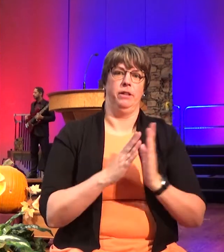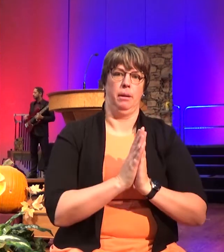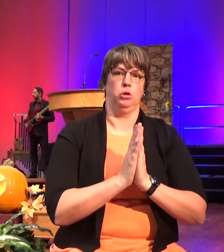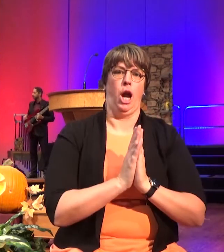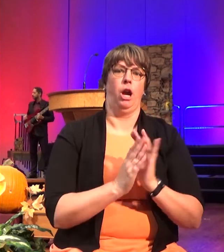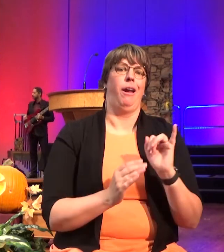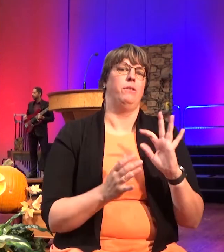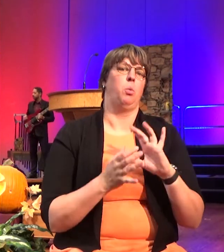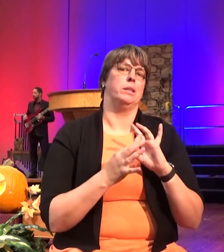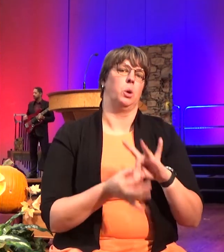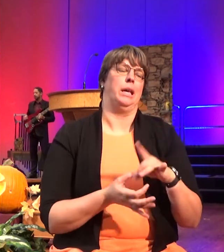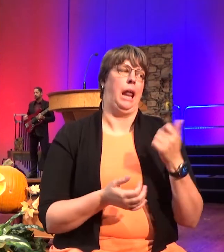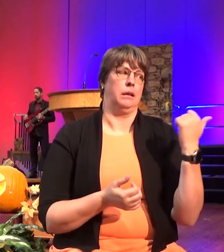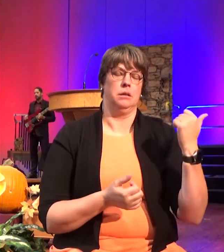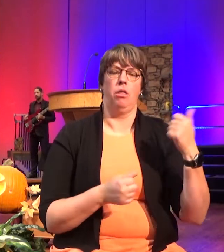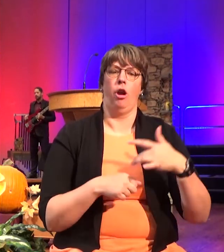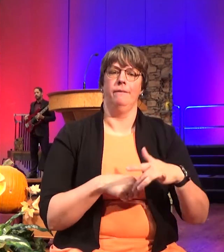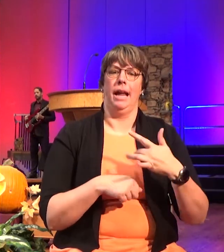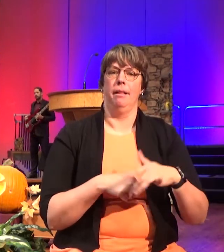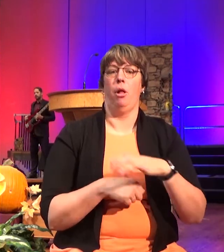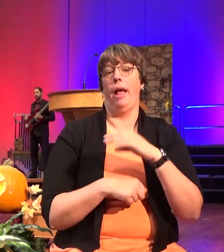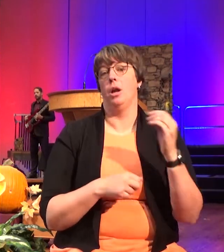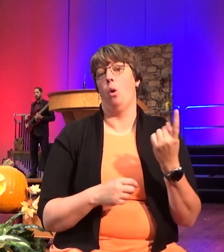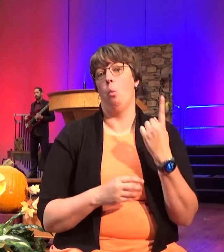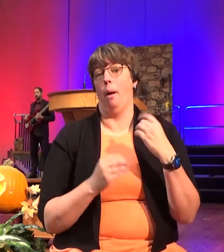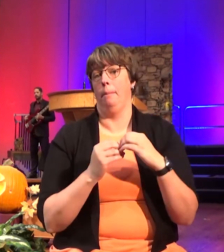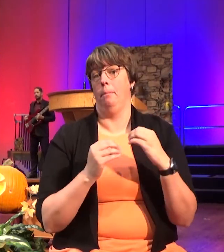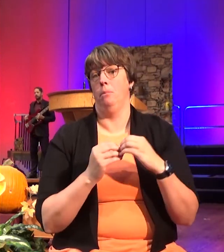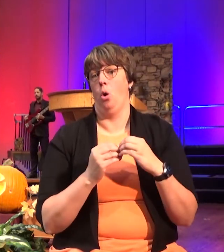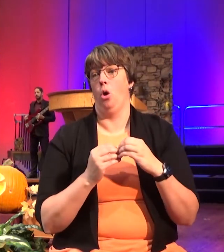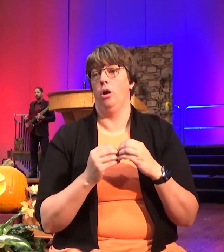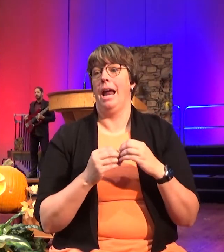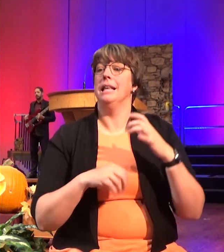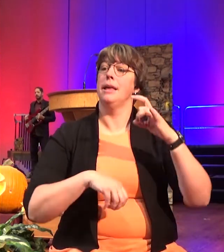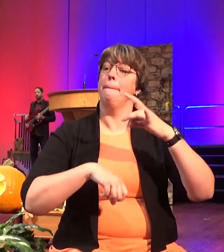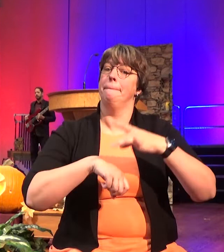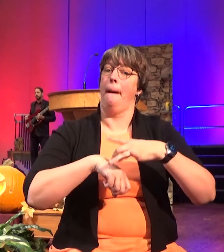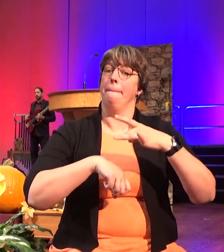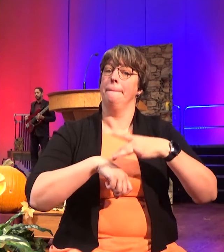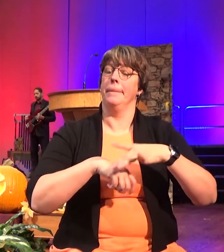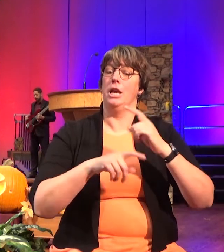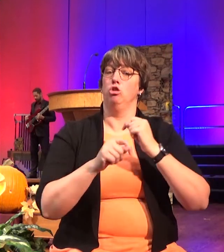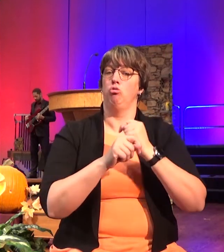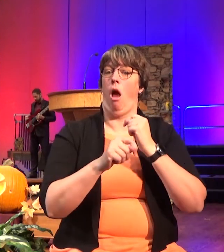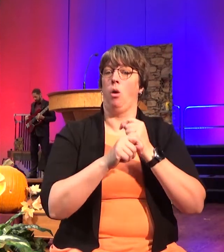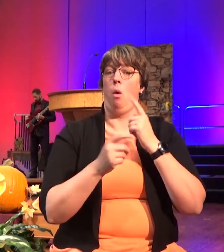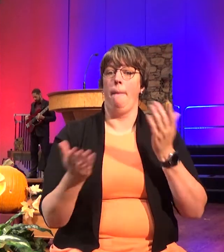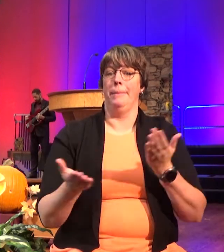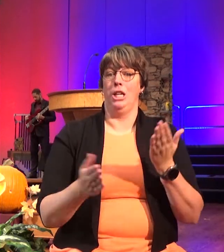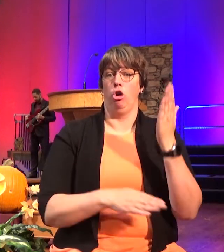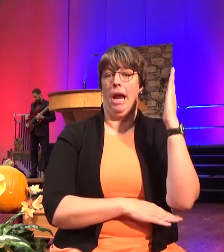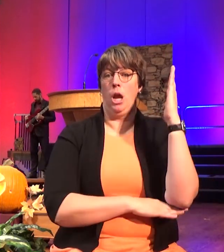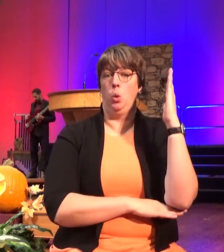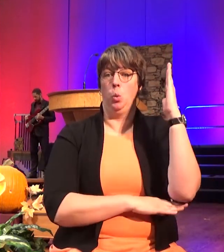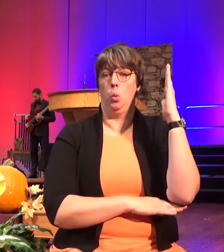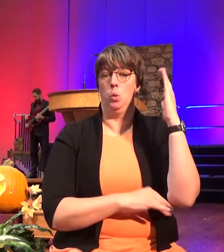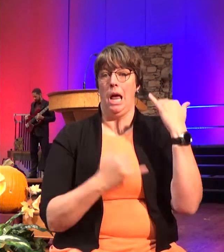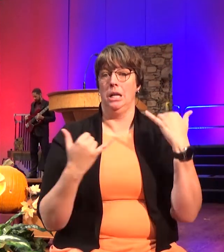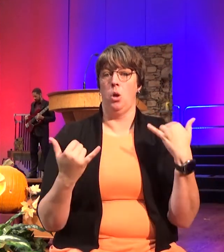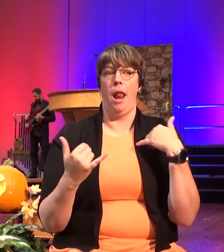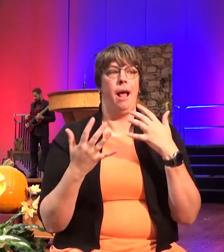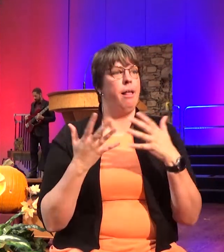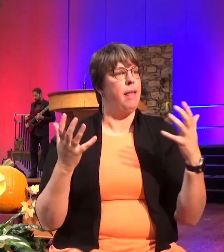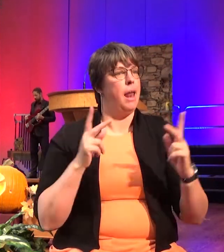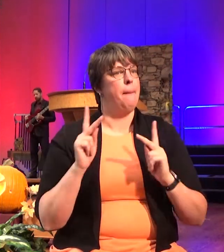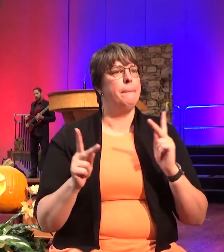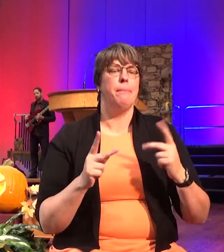they're available for that. And one more thing is that the pumpkin truck is going to be here at noon today. So a lot of people thinking, man, I'd like to lift a